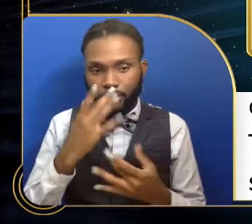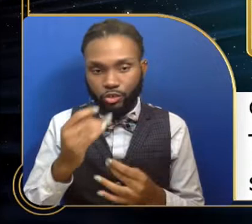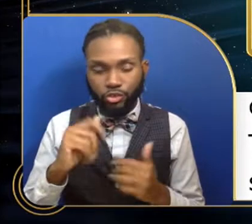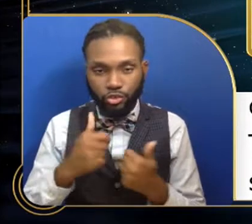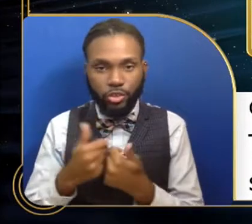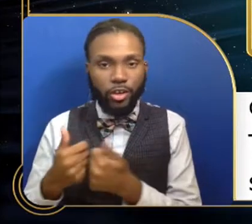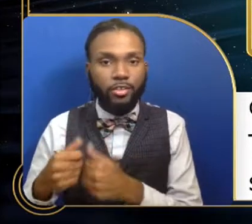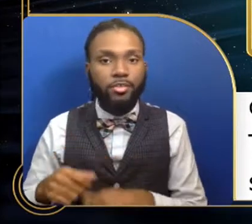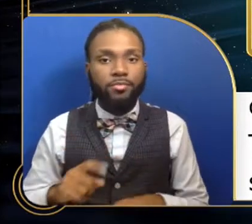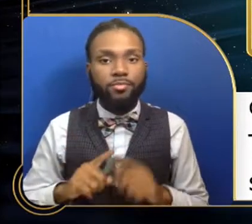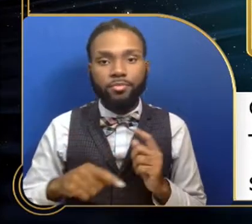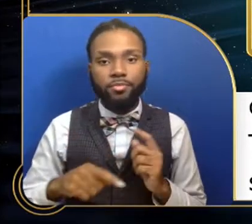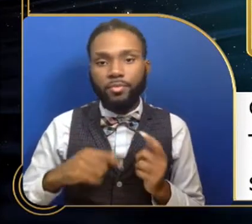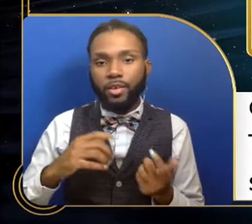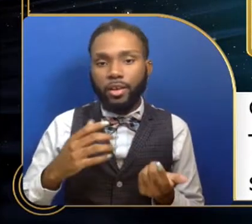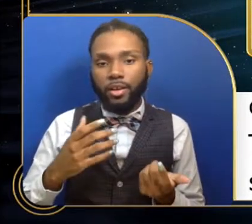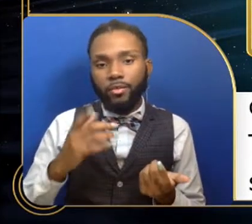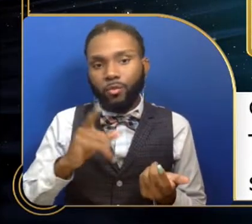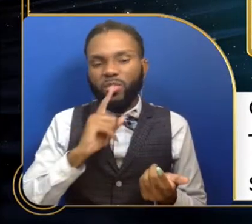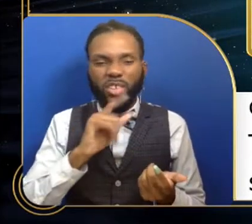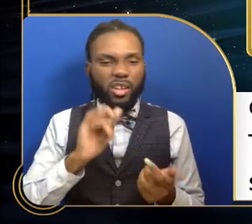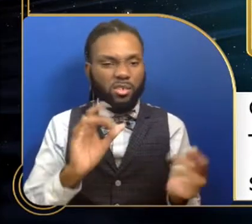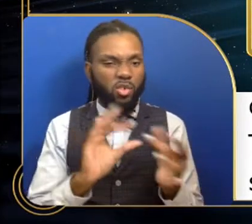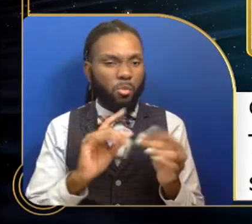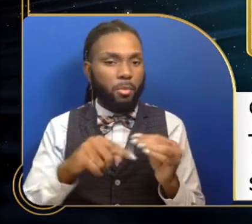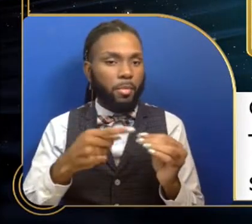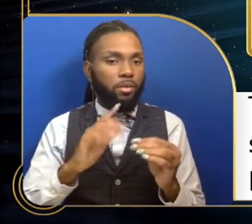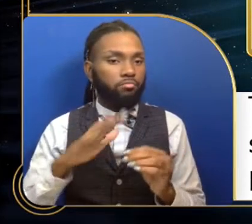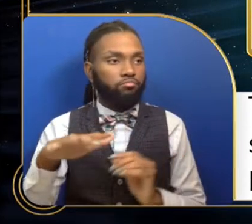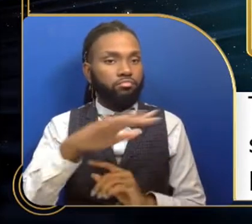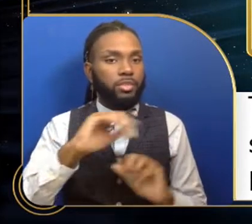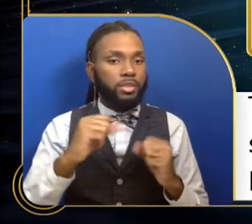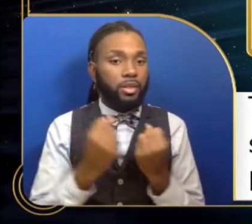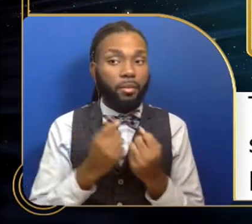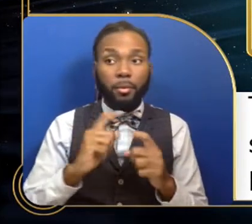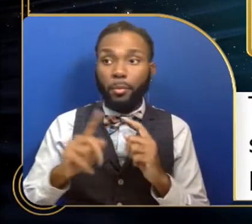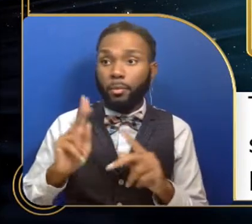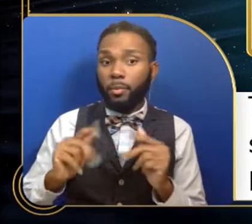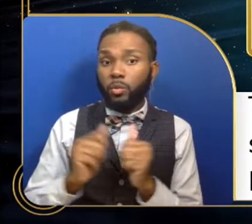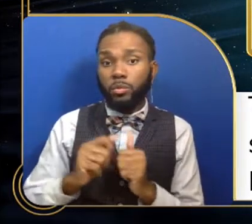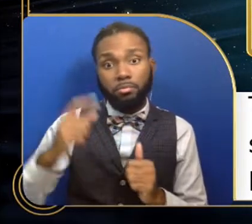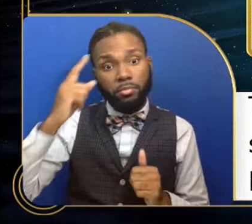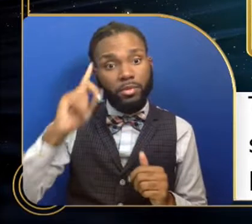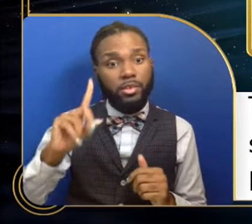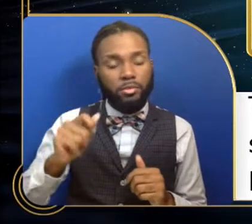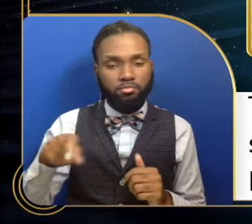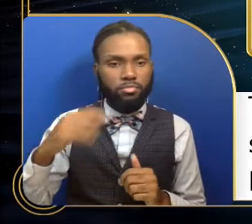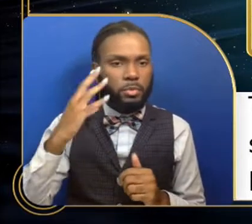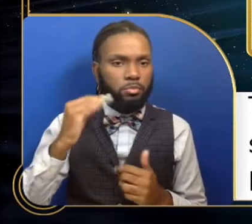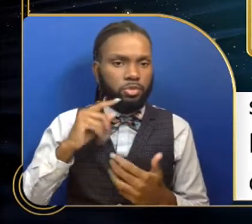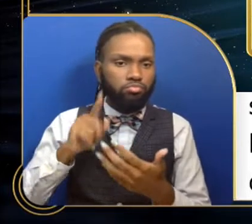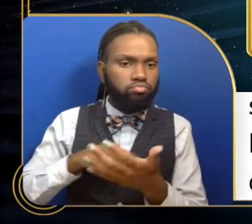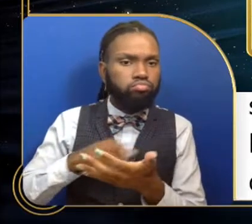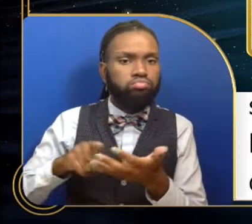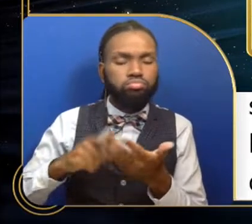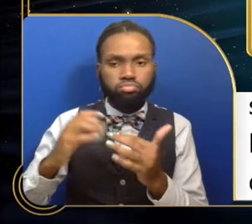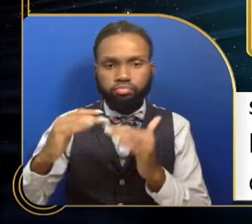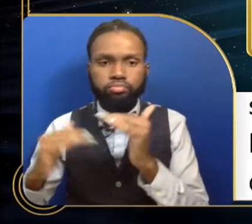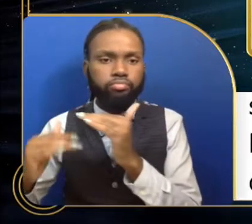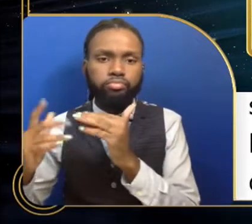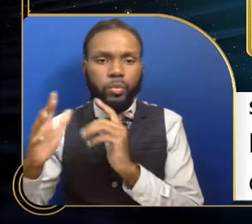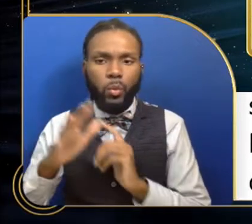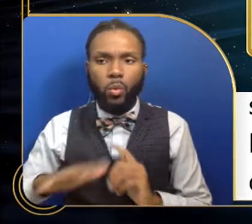our society, but people with mental disabilities face discrimination and injustice in kind of all walks of life.